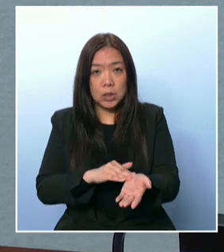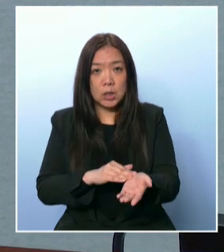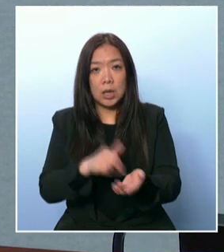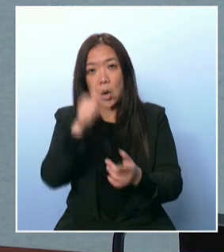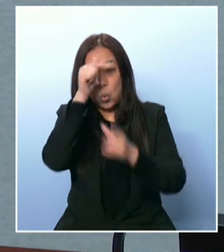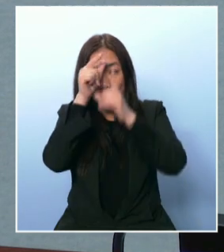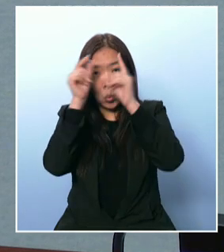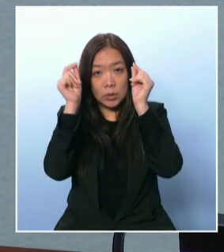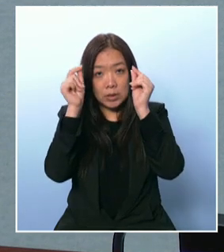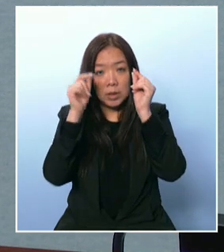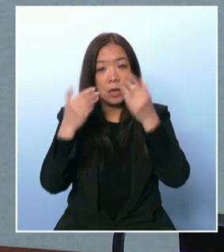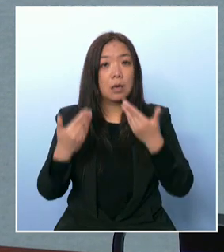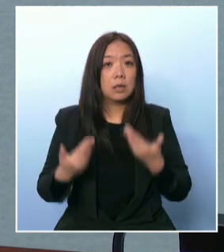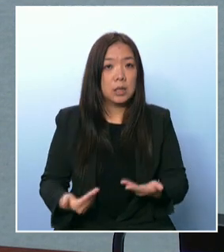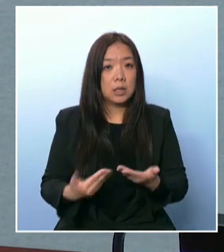an area of concern.